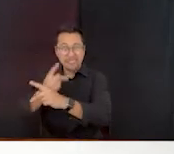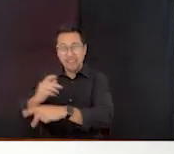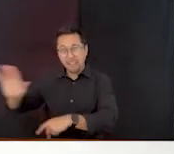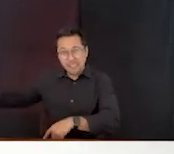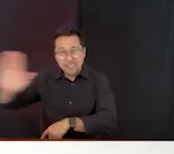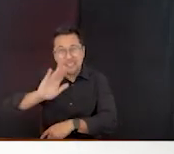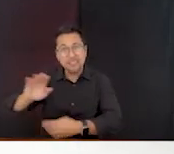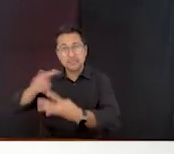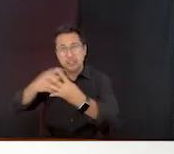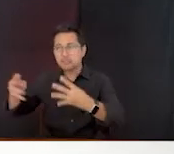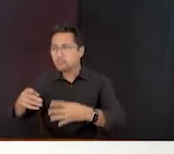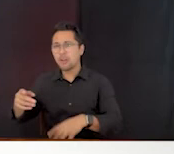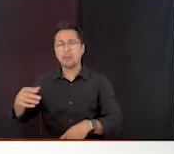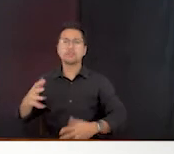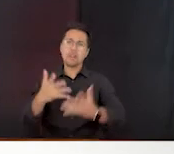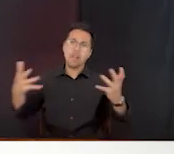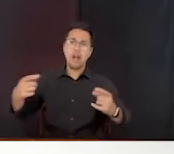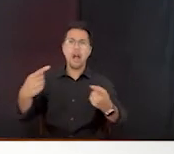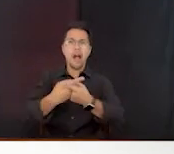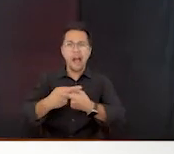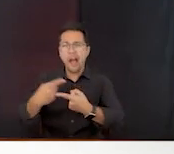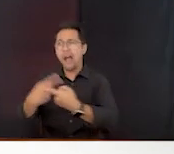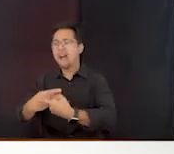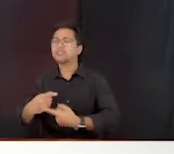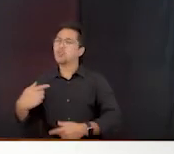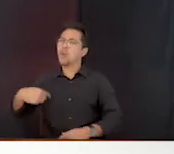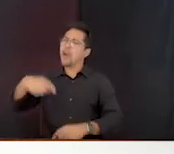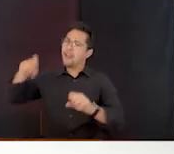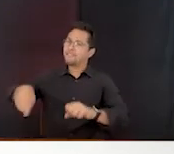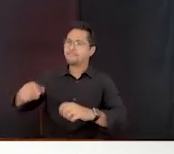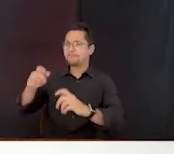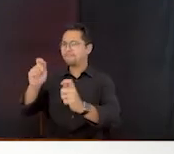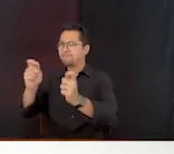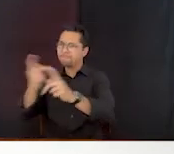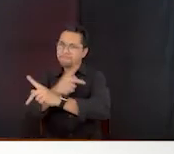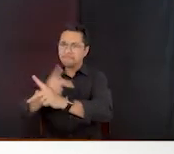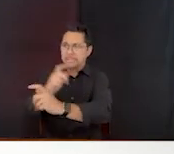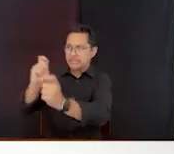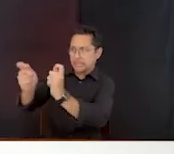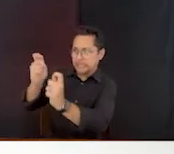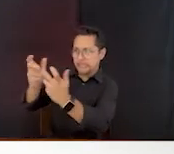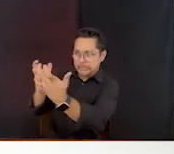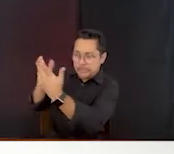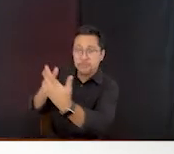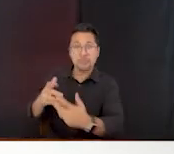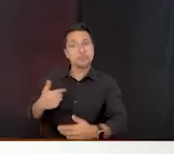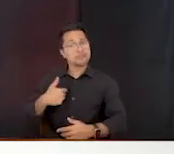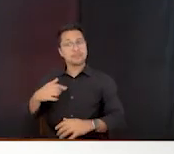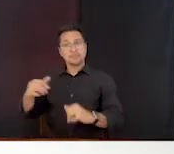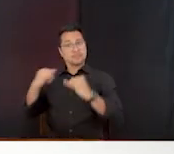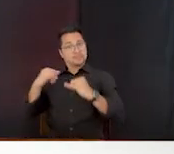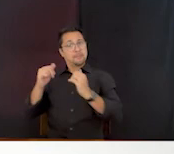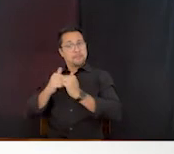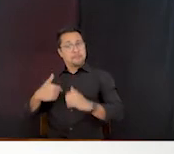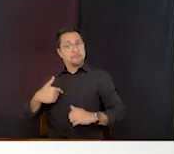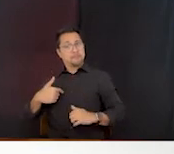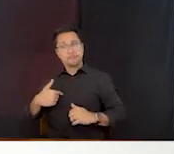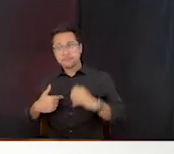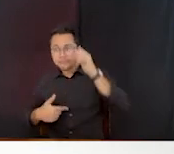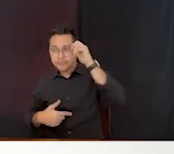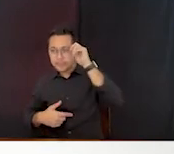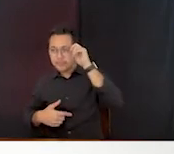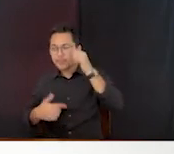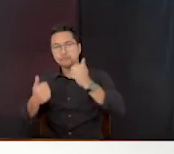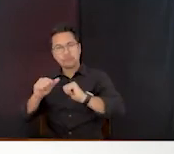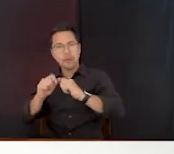this time. So we all had to make an effort, and I also had to make sure that I was making an effort into